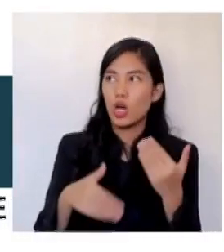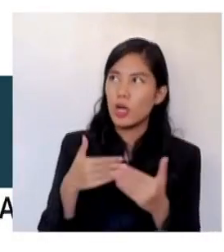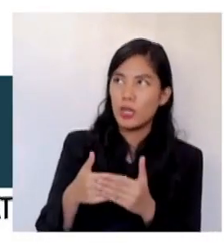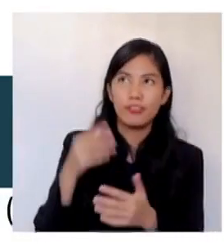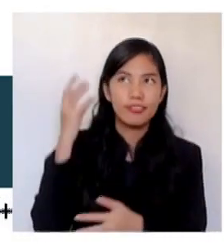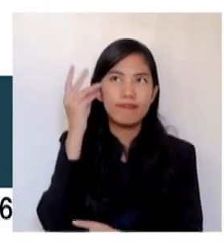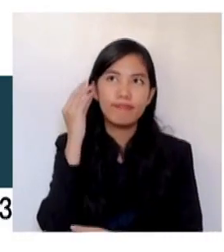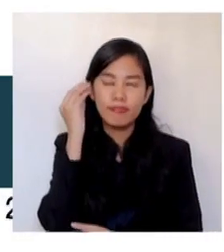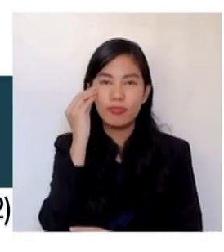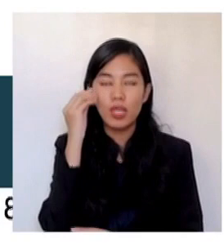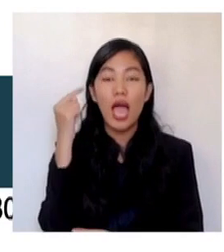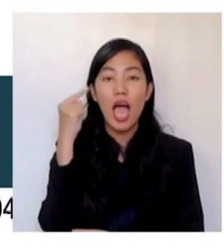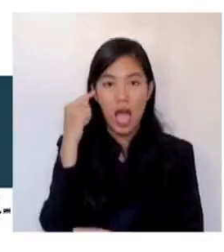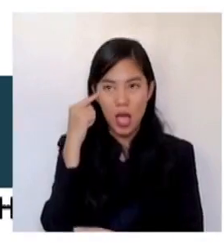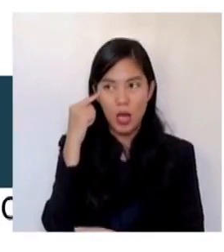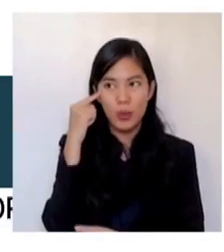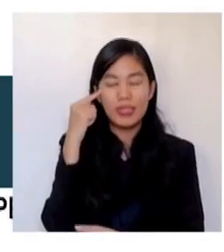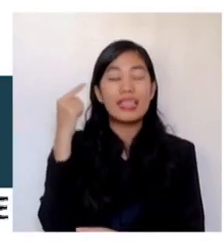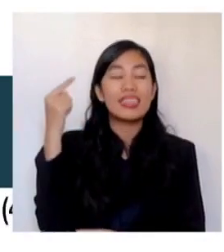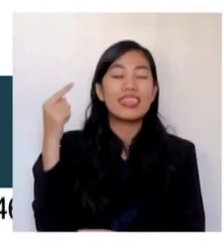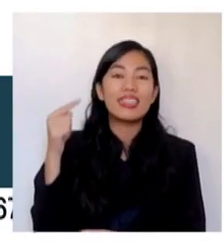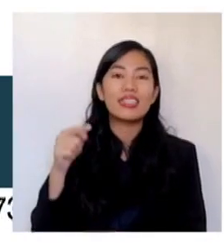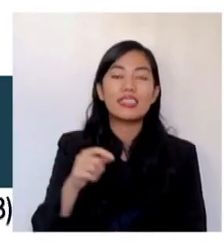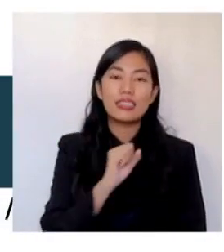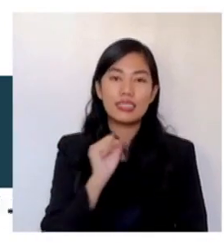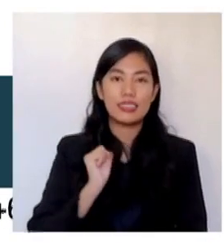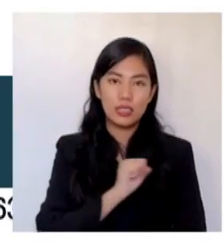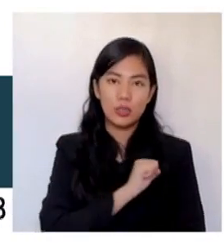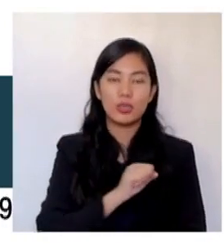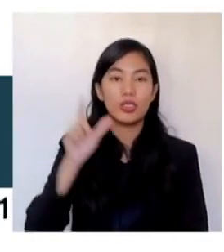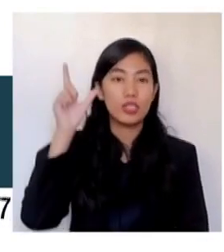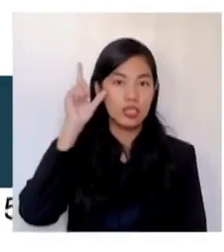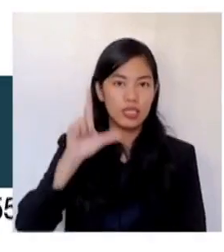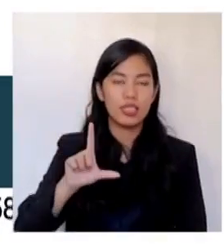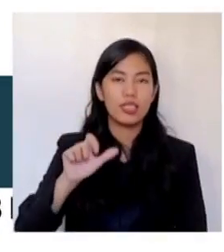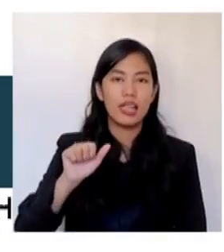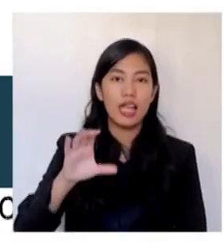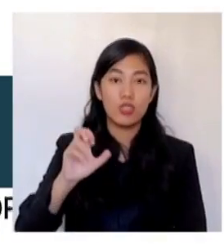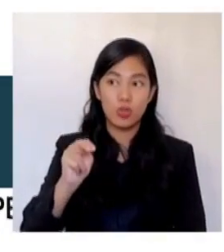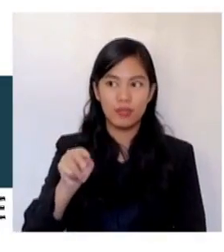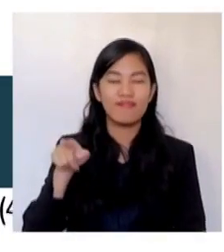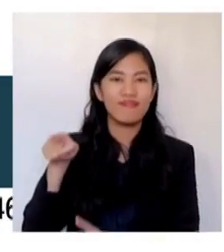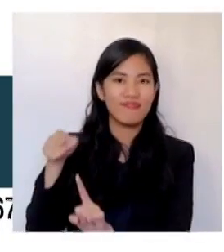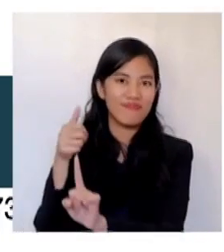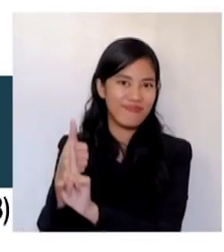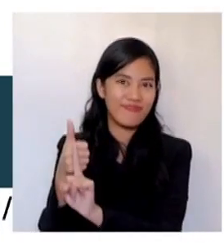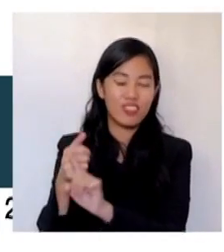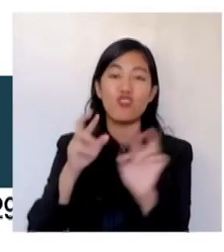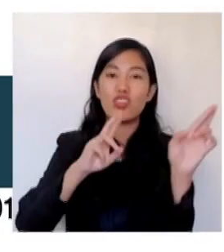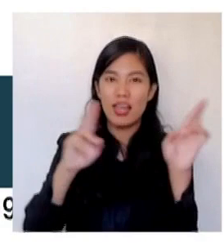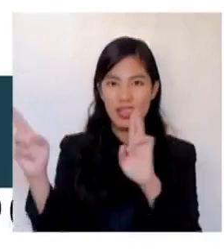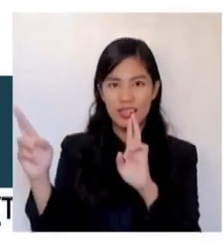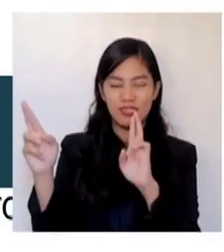it to Senator Ping Lacson, and obviously he prepared and knows what